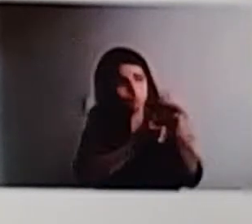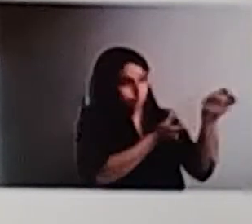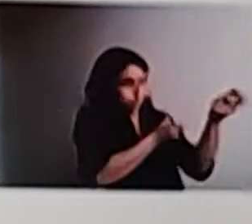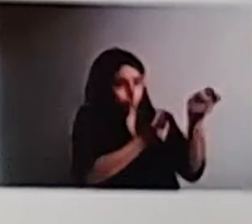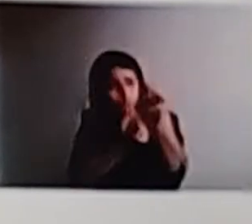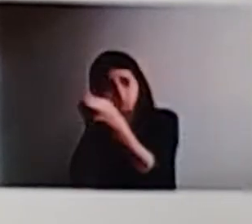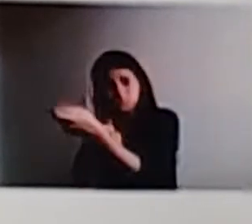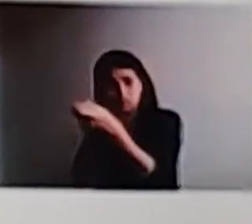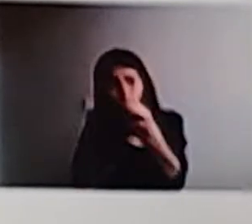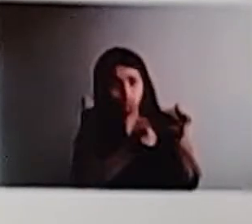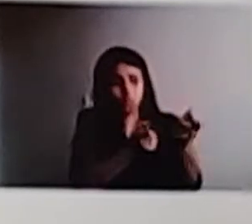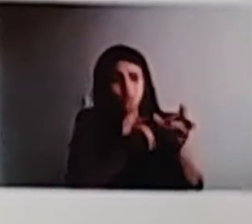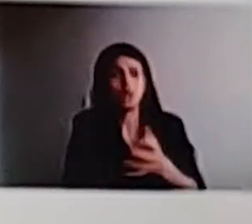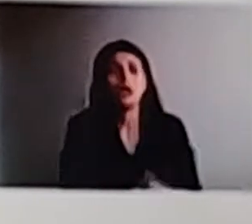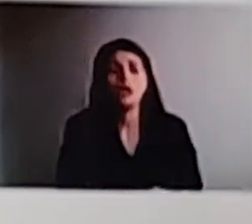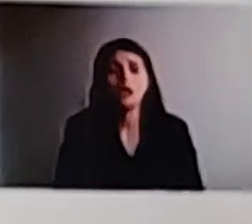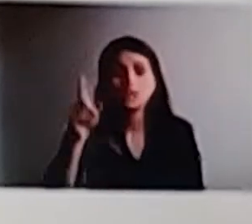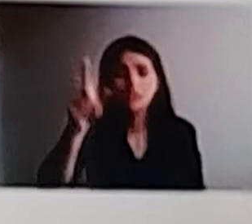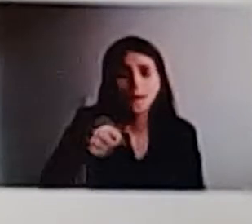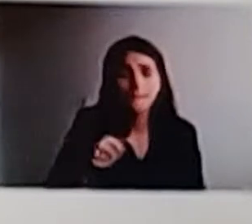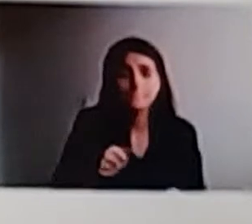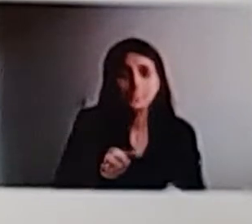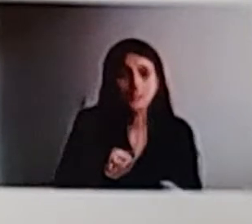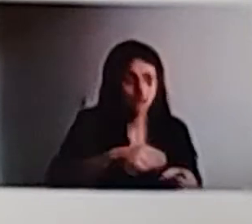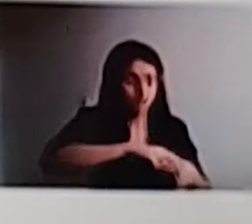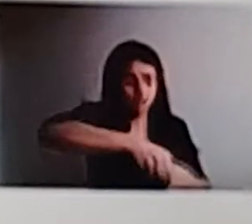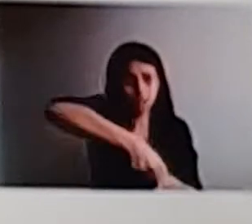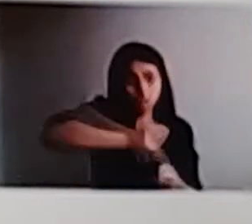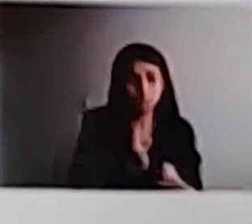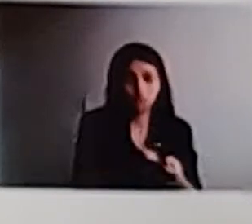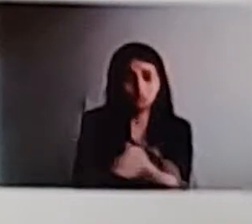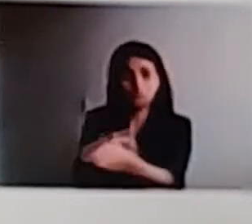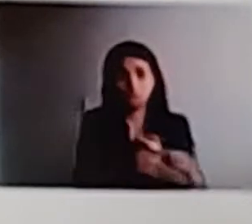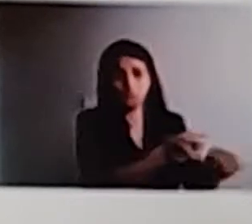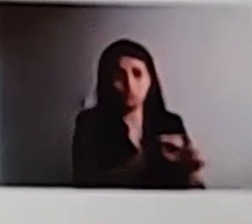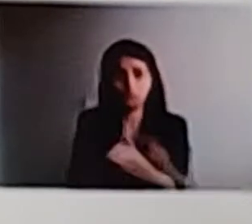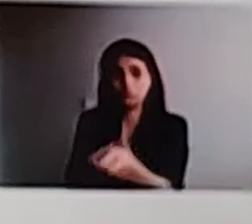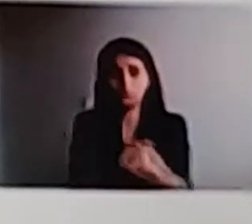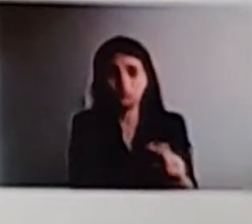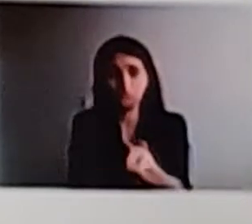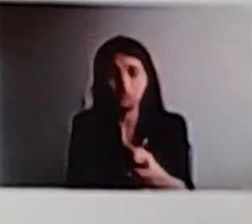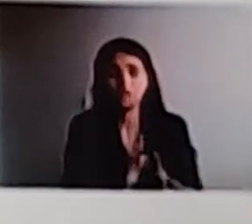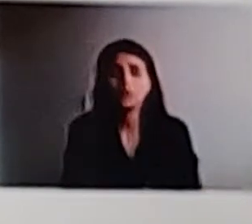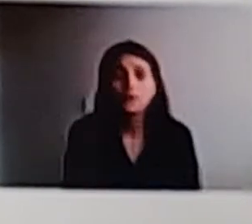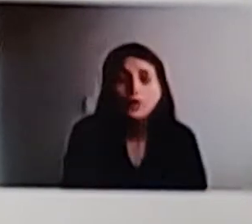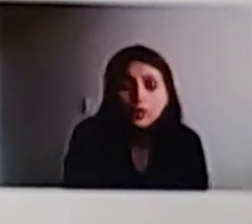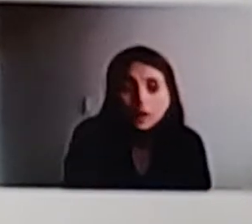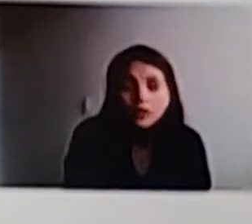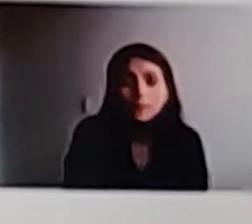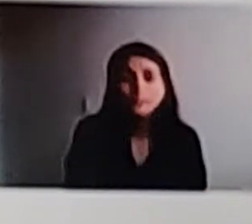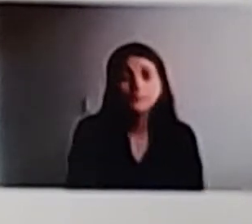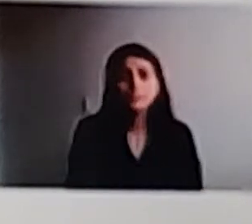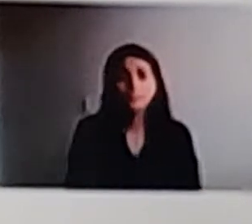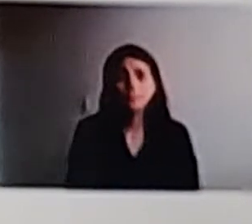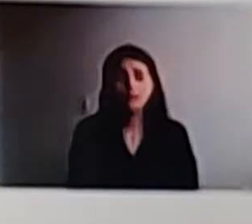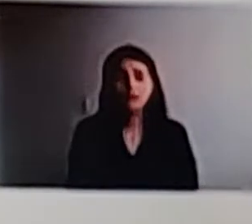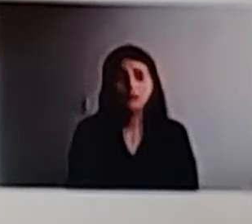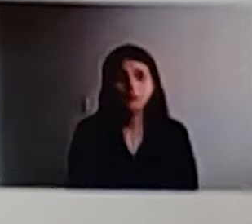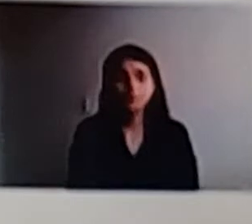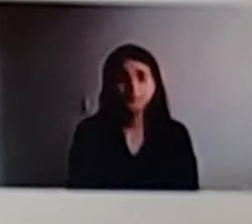it. So it is preferred to be inside the wall with cover on it. Next.